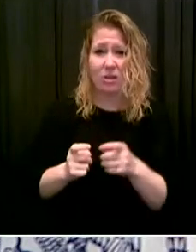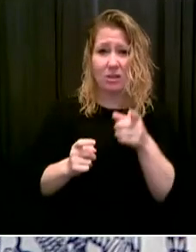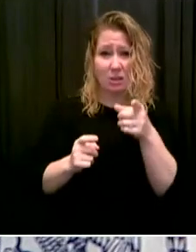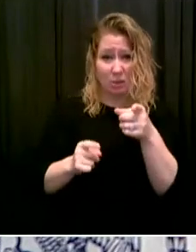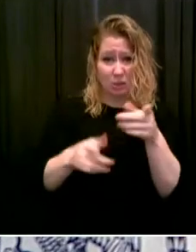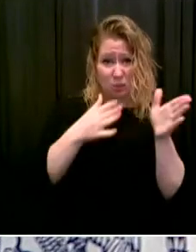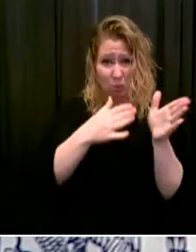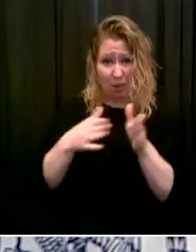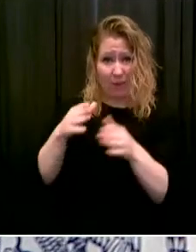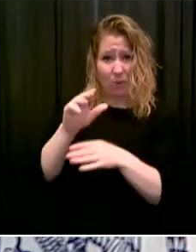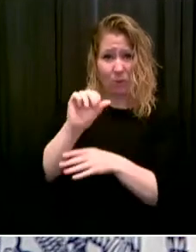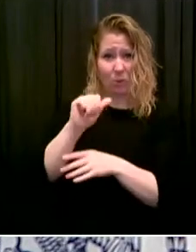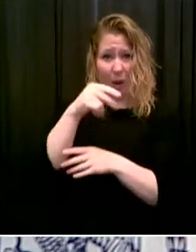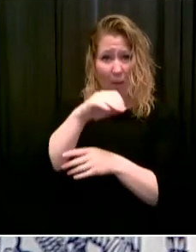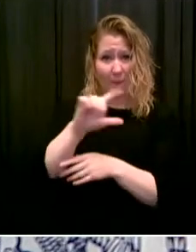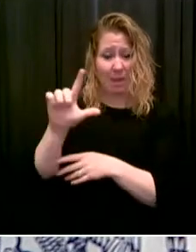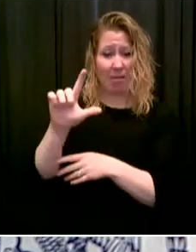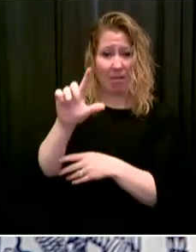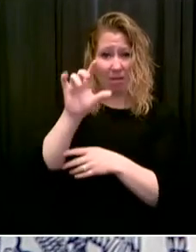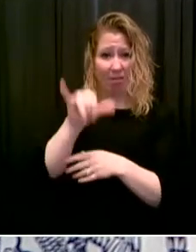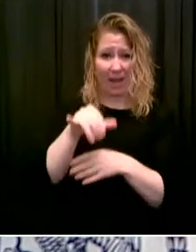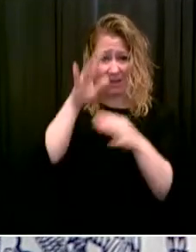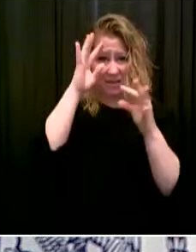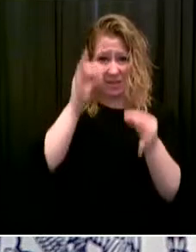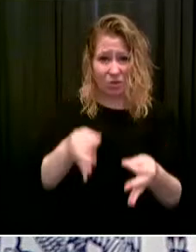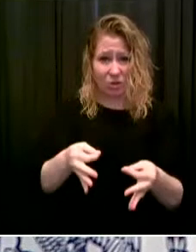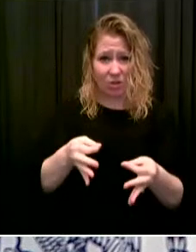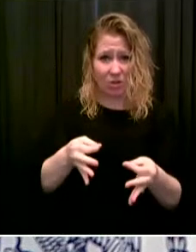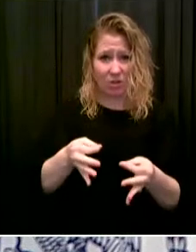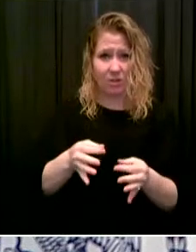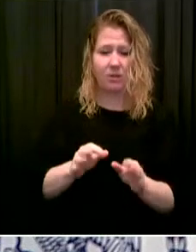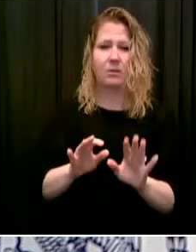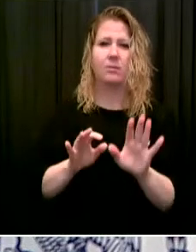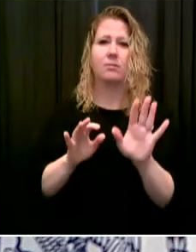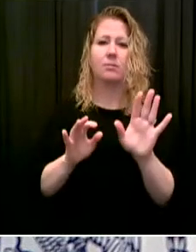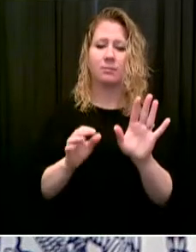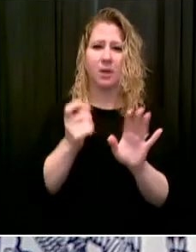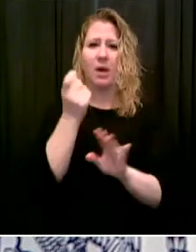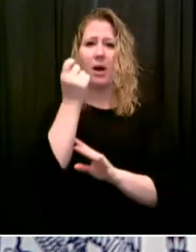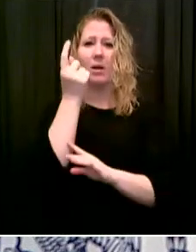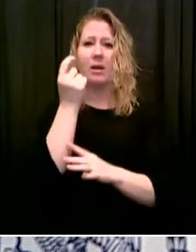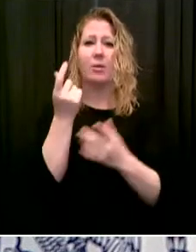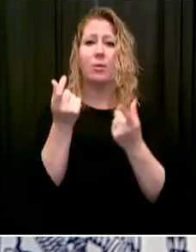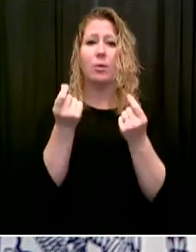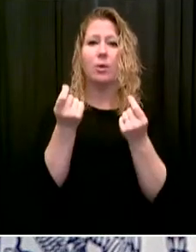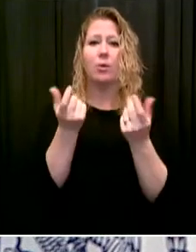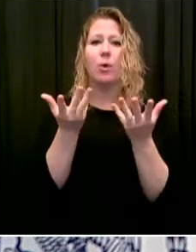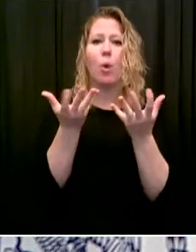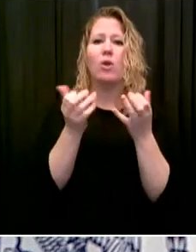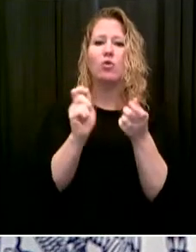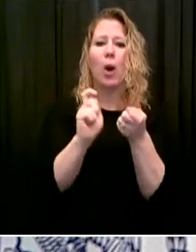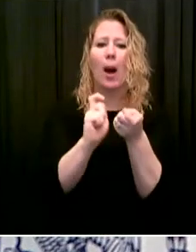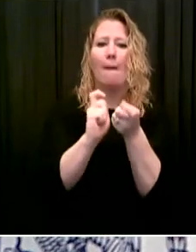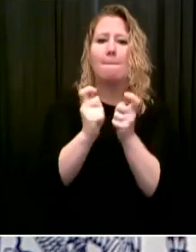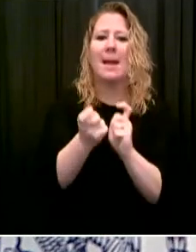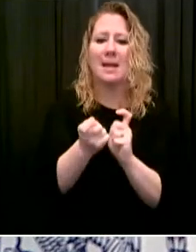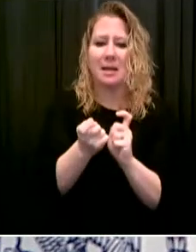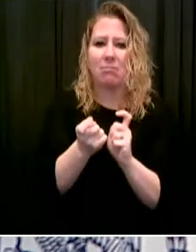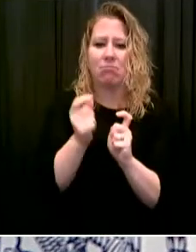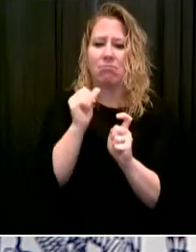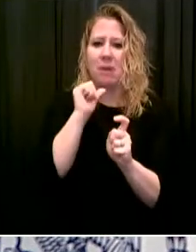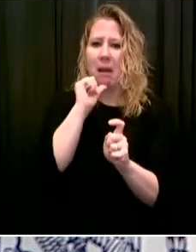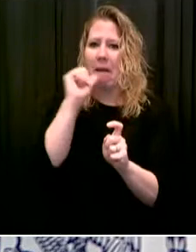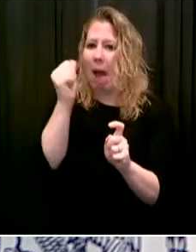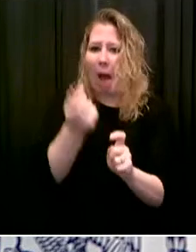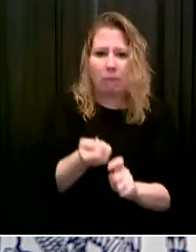the legislation amended to address the concerns raised by the court. If we can do that quickly, and I do believe we can, then there's no